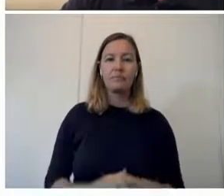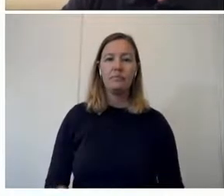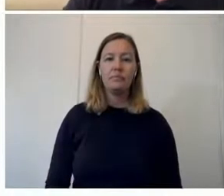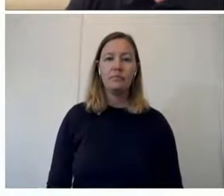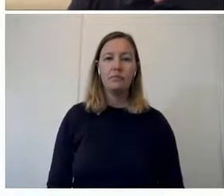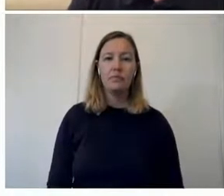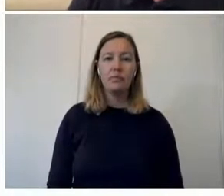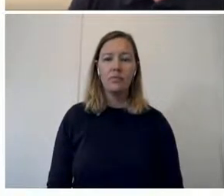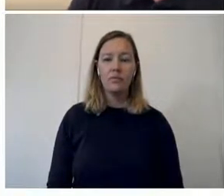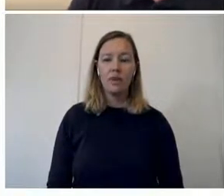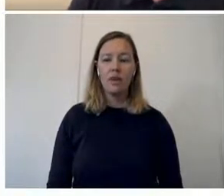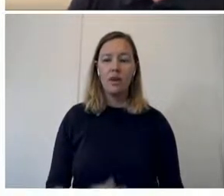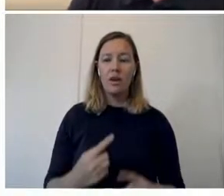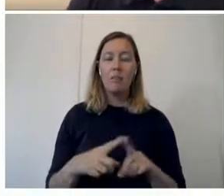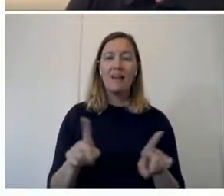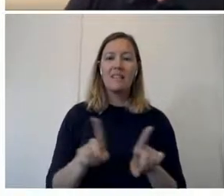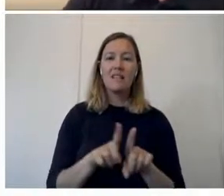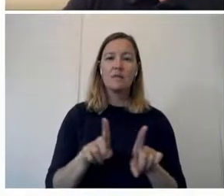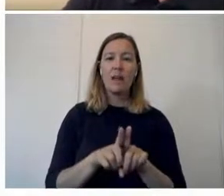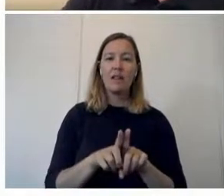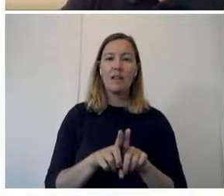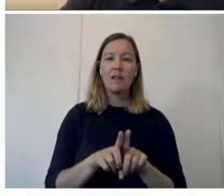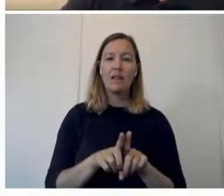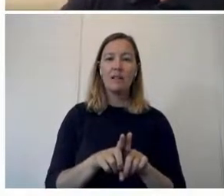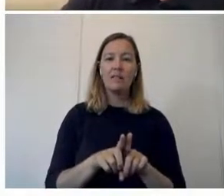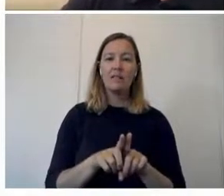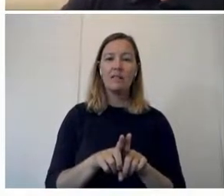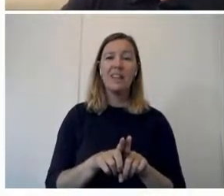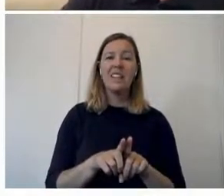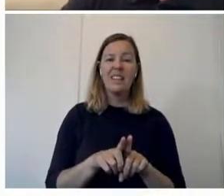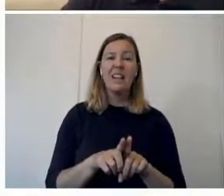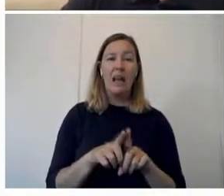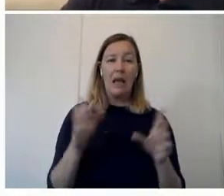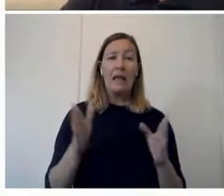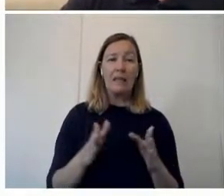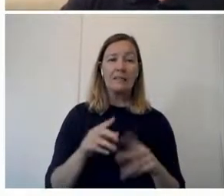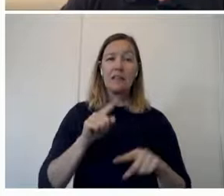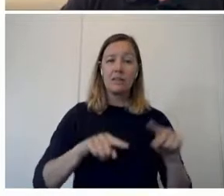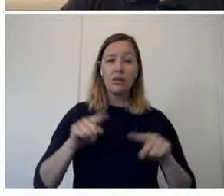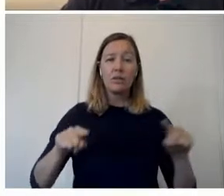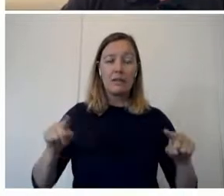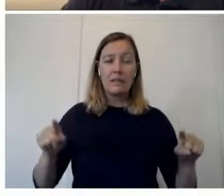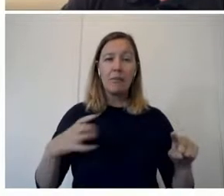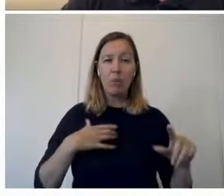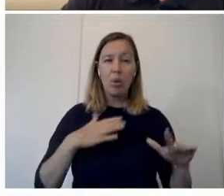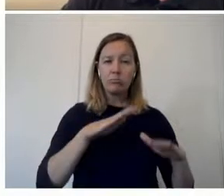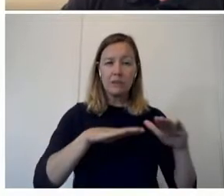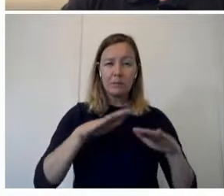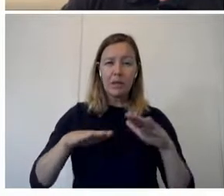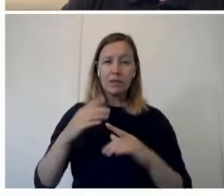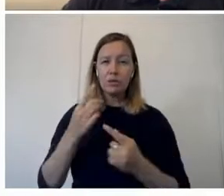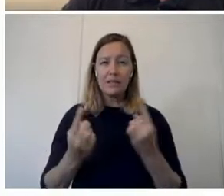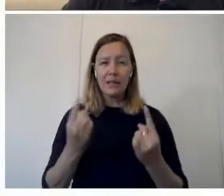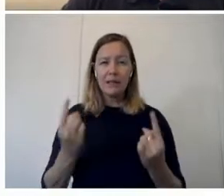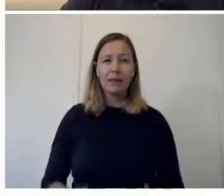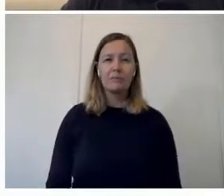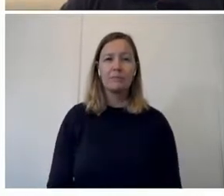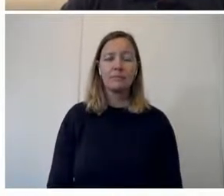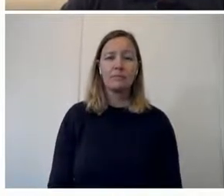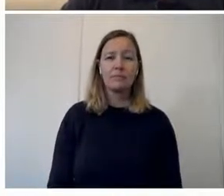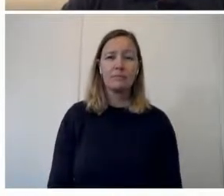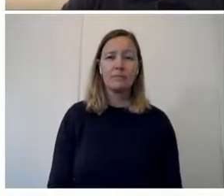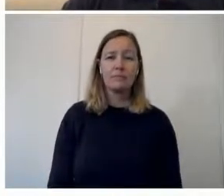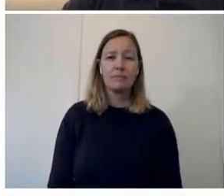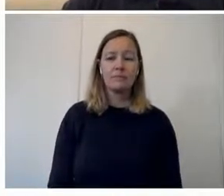they are, as you might imagine, less diverse. Hang on, I've gone two slides forward, I think.